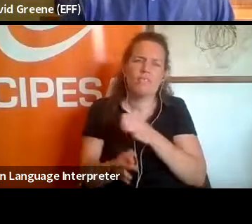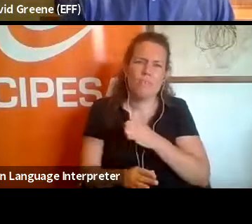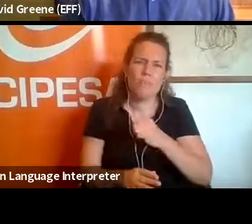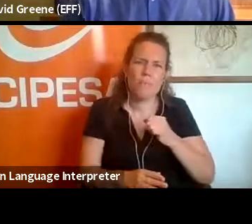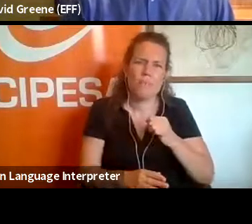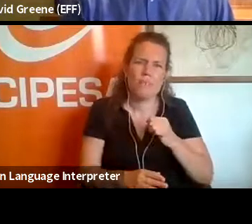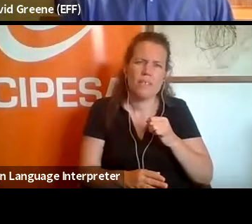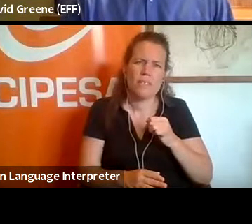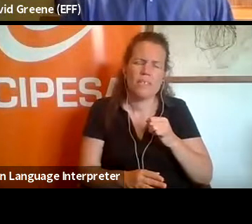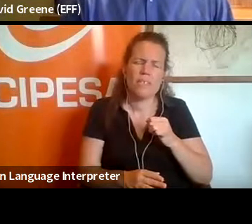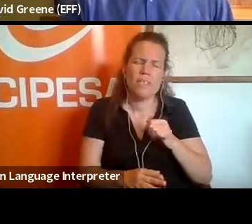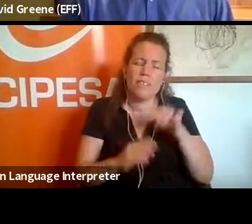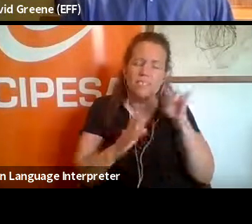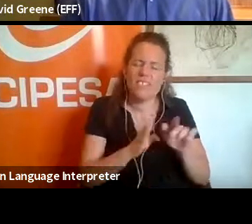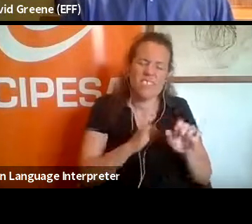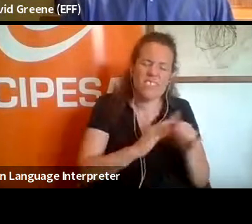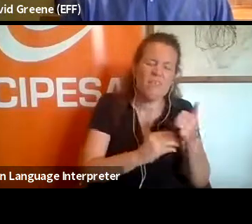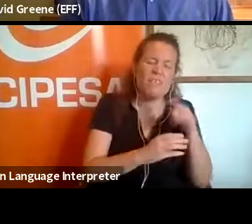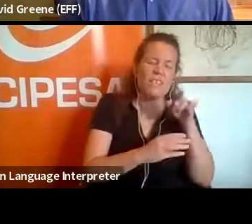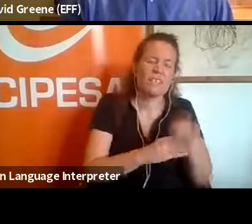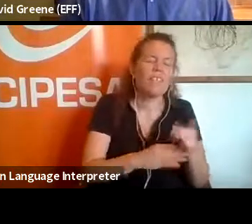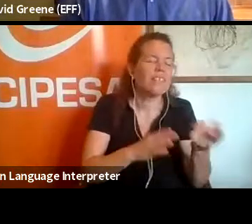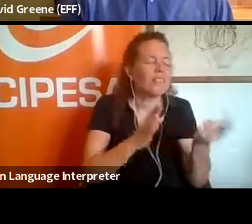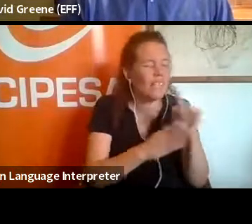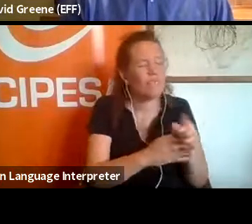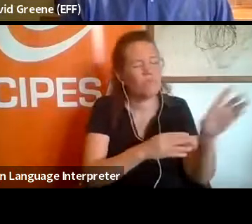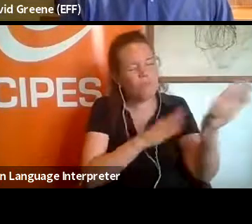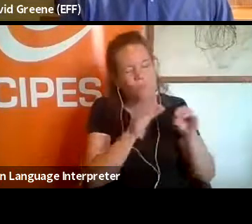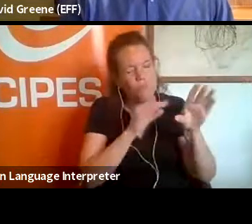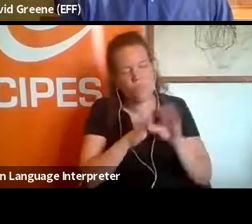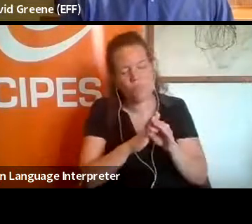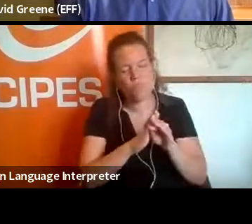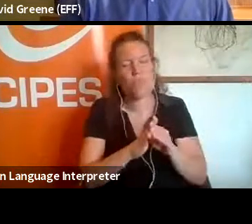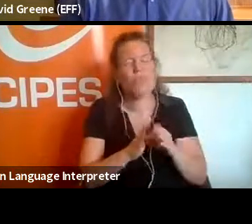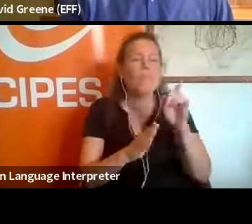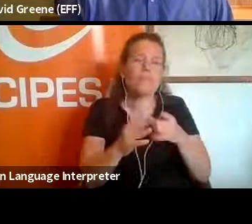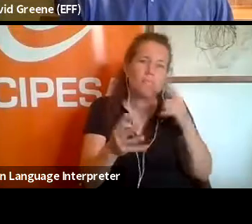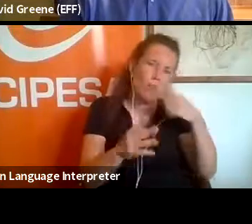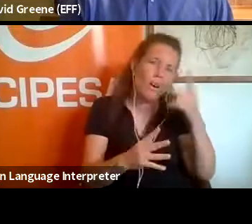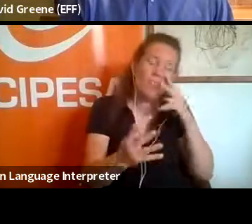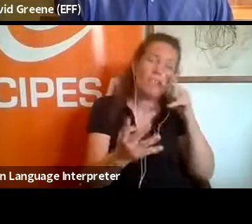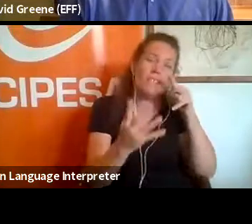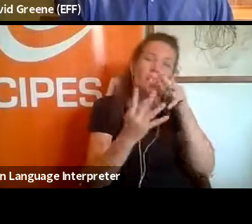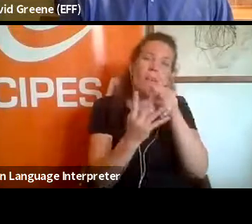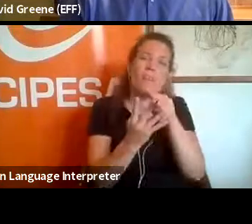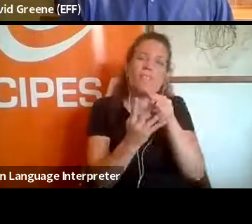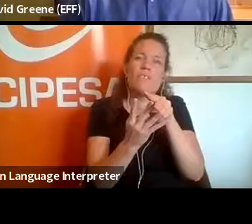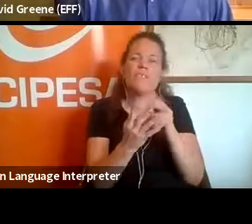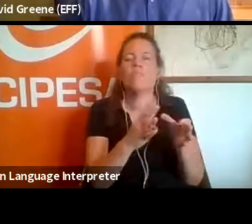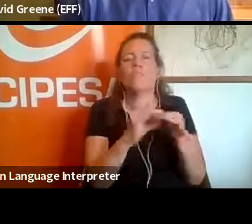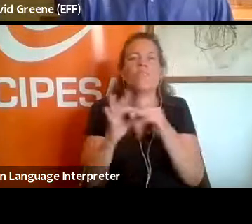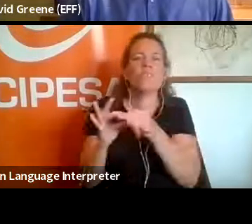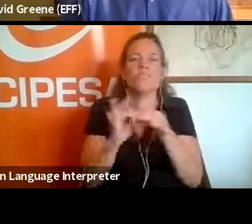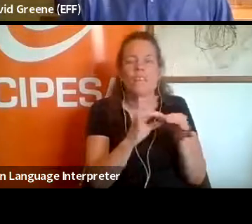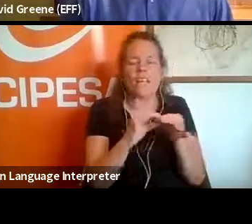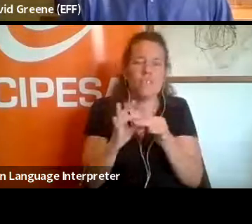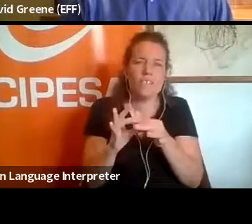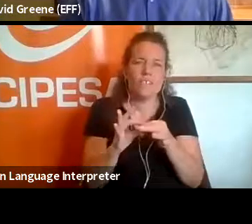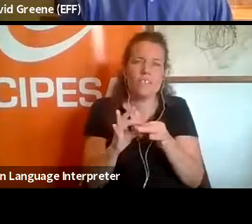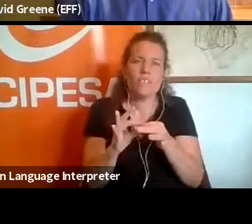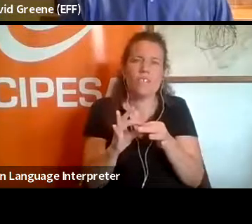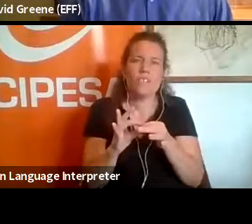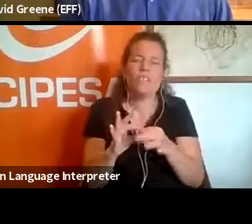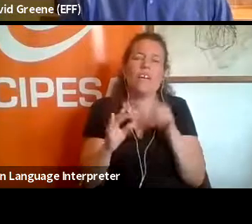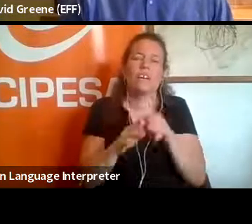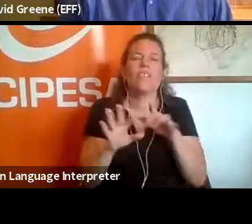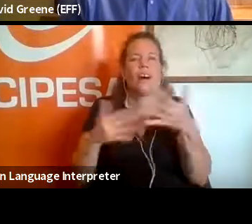something else that appeared in the consultations, the need to have more transparency on the relations and agreements that platforms